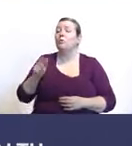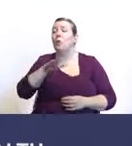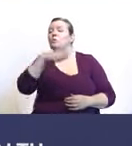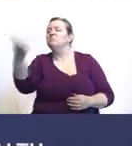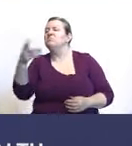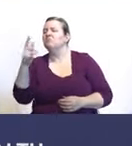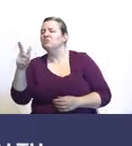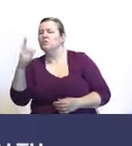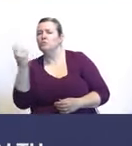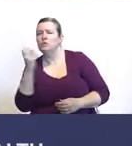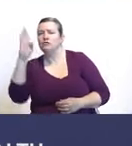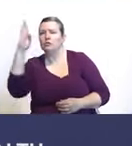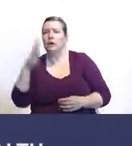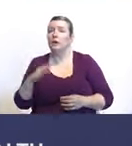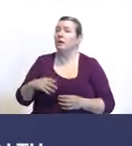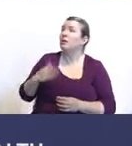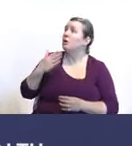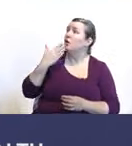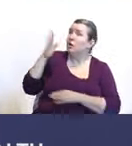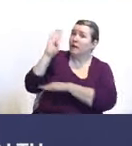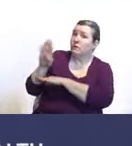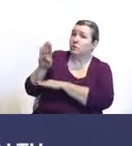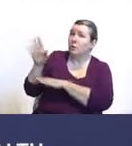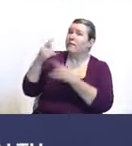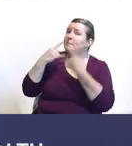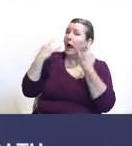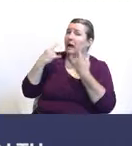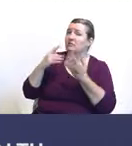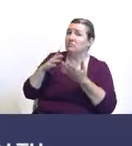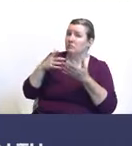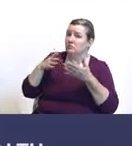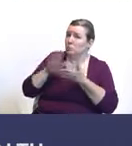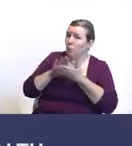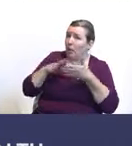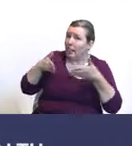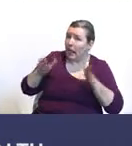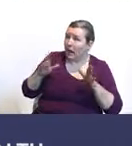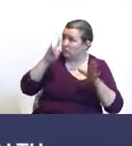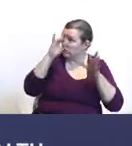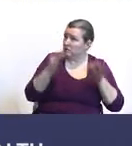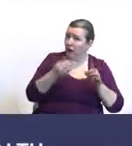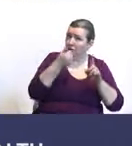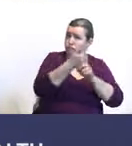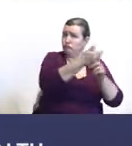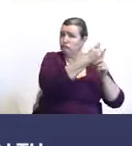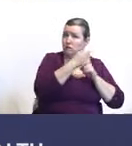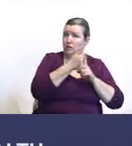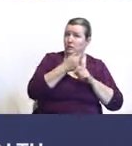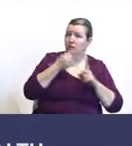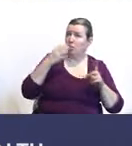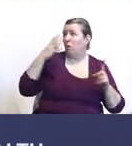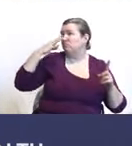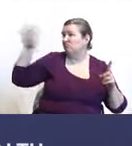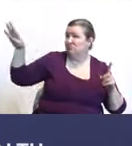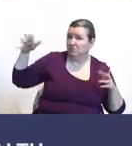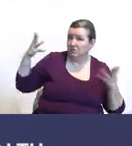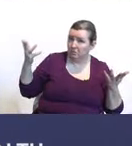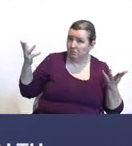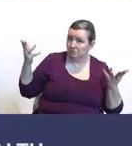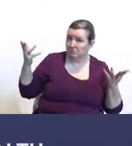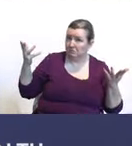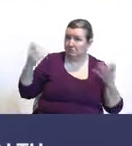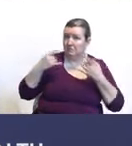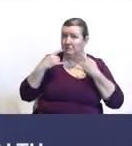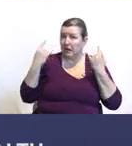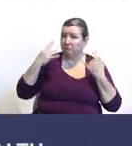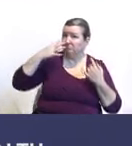On the school mask guidance, are schools actually allowed to choose not to follow the recommendations on masking and quarantining? And should parent